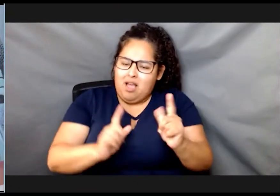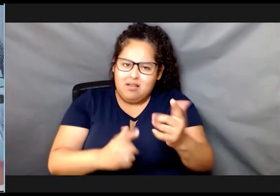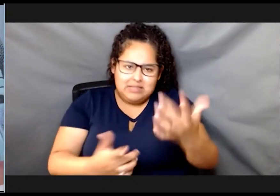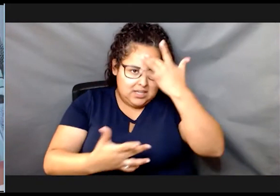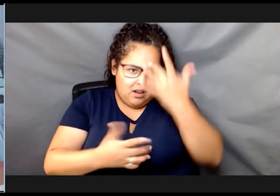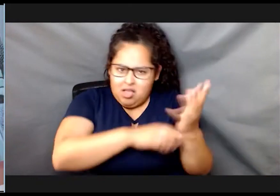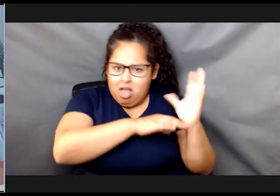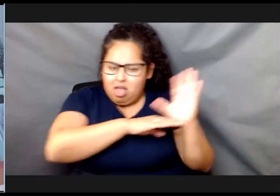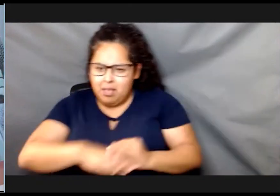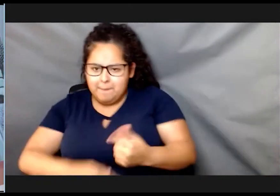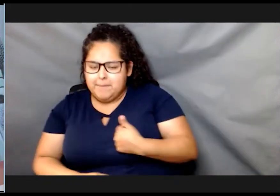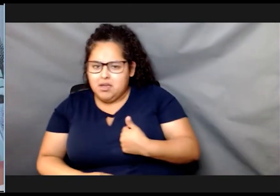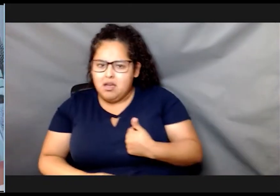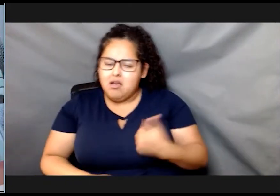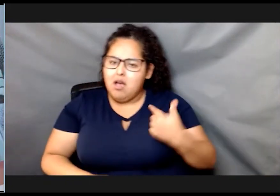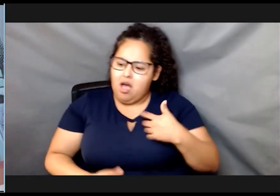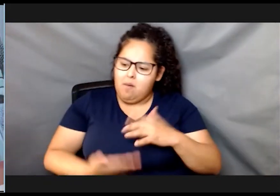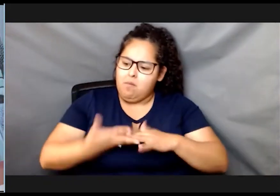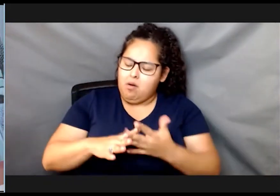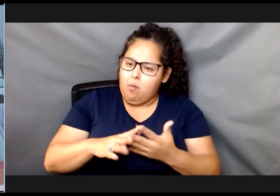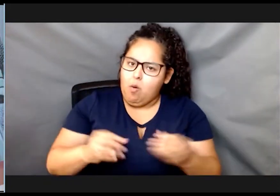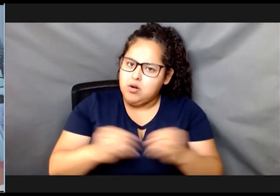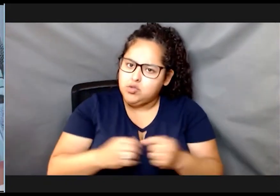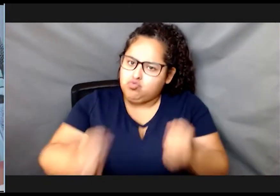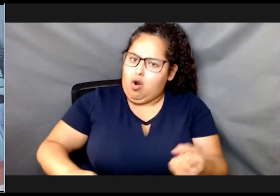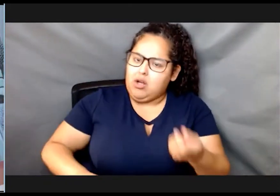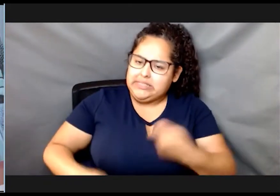back, but make me stronger.